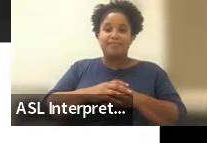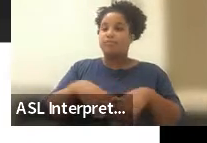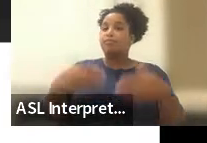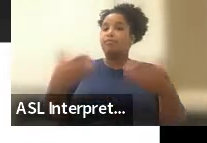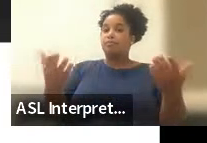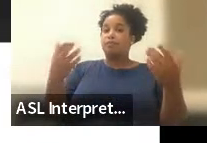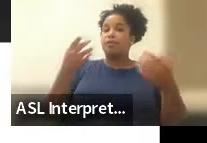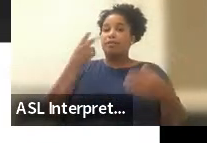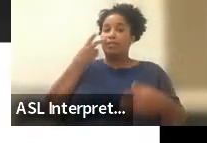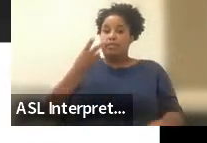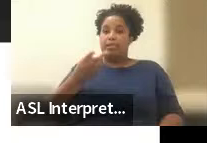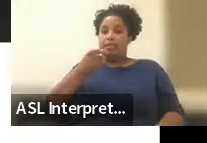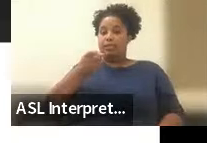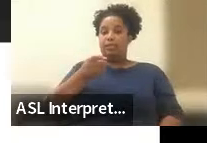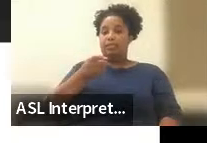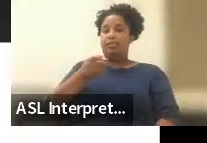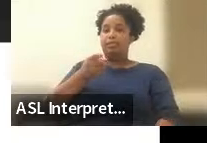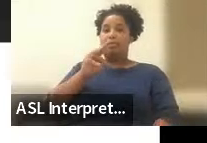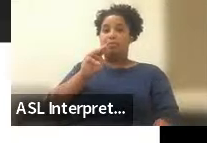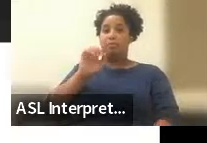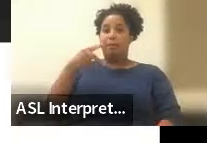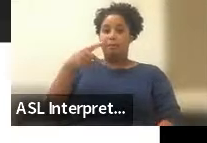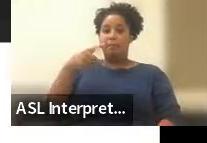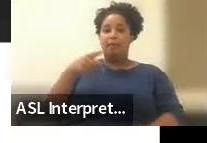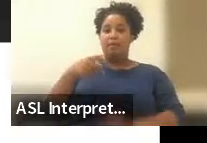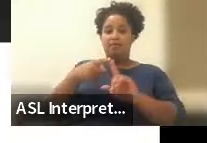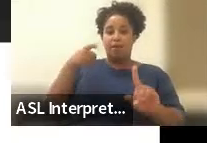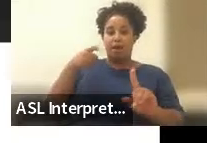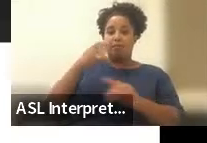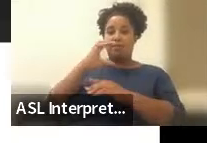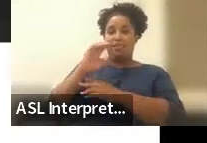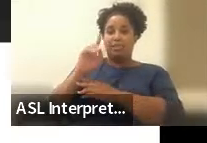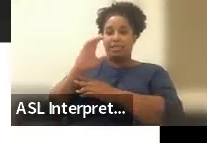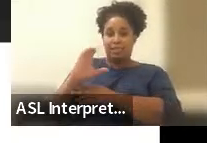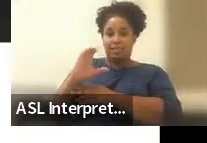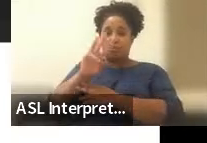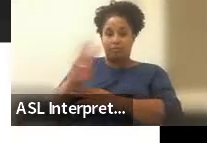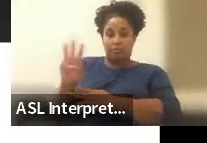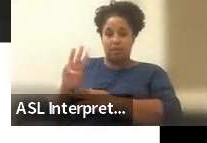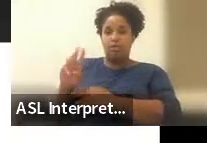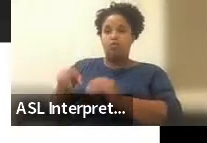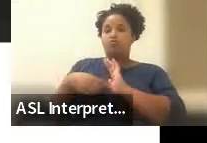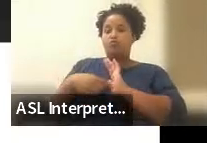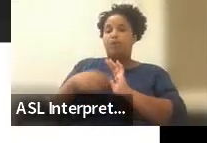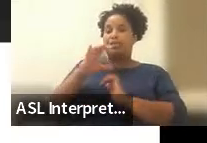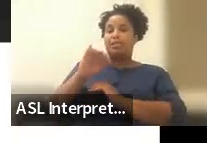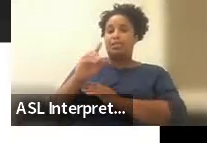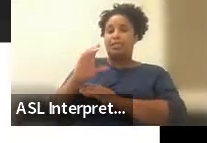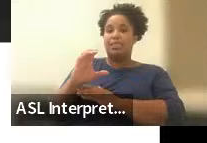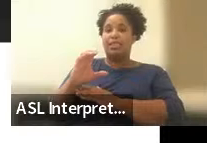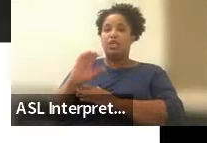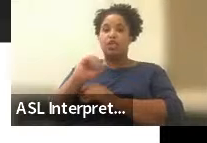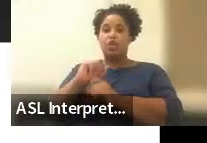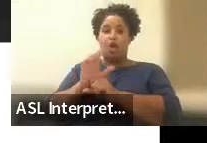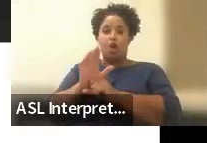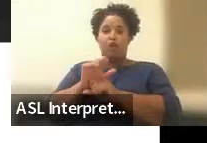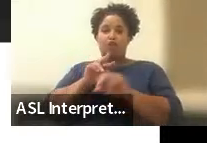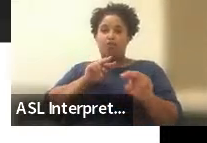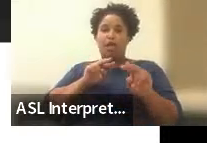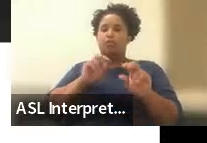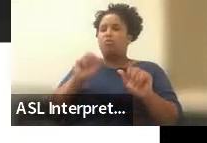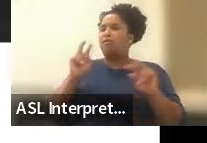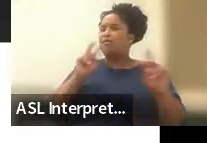All right, and then this is a map from the CDC website. This is the CDC COVID tracker, and you can always go